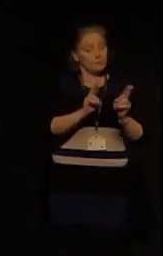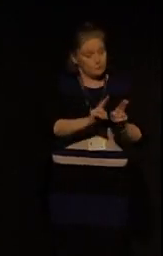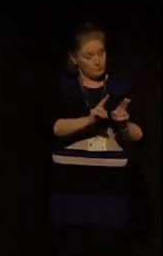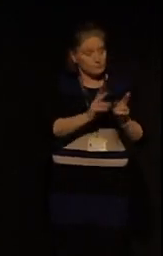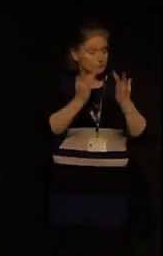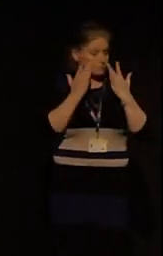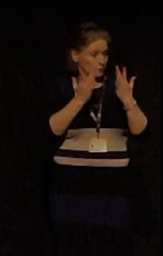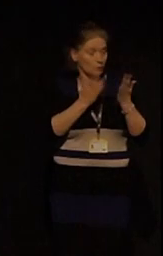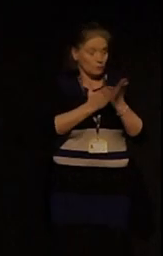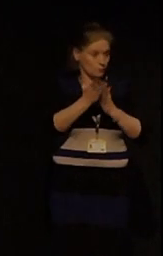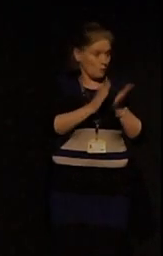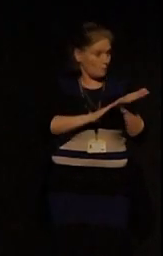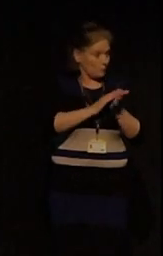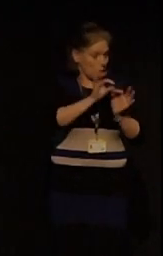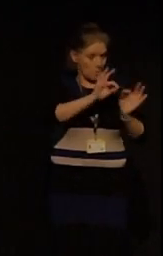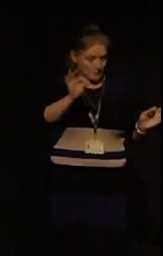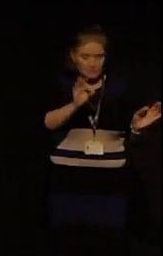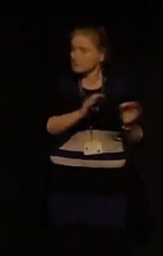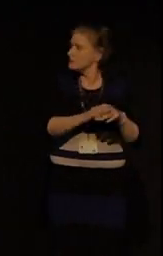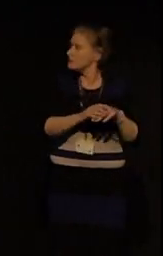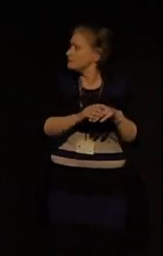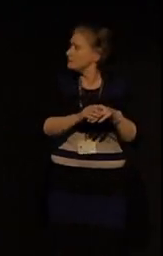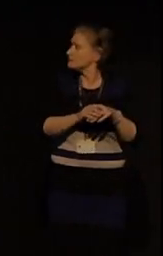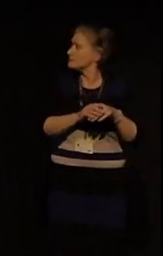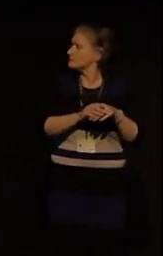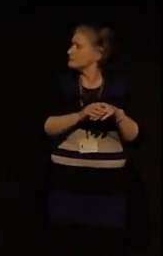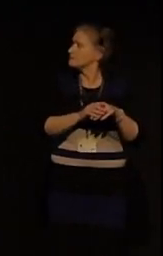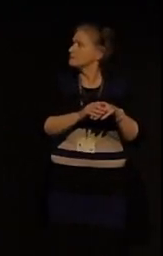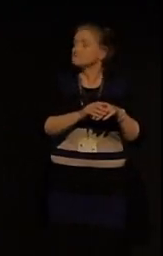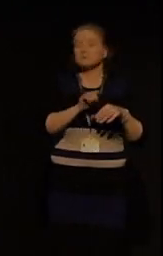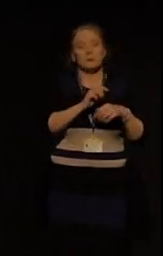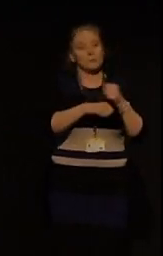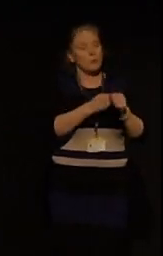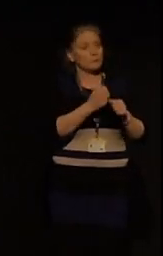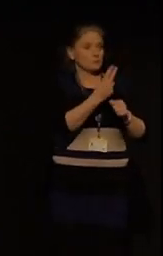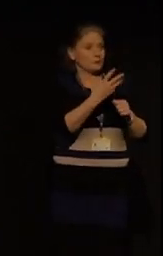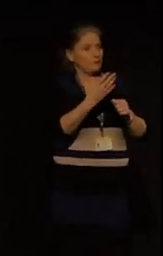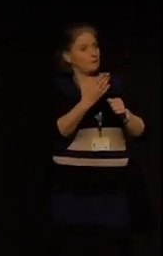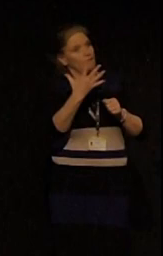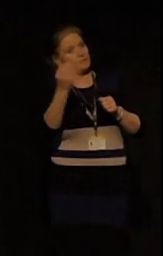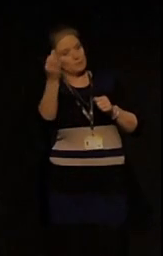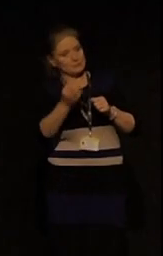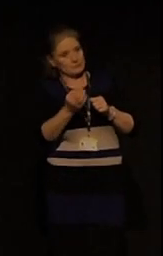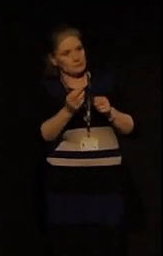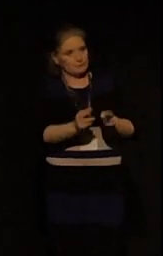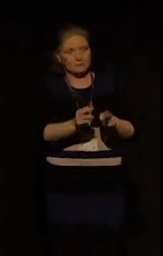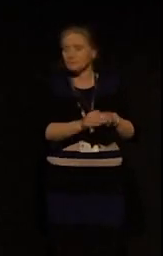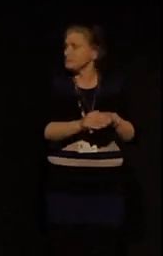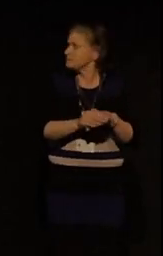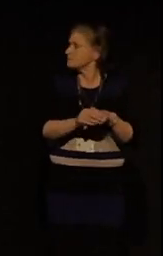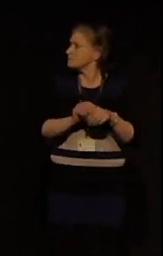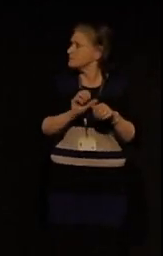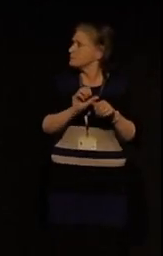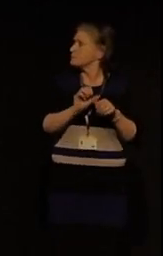blue lines, and it's reduced here only about 25 to 50%. Then